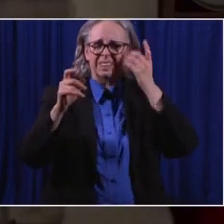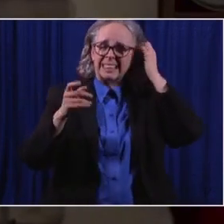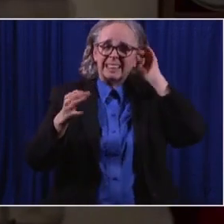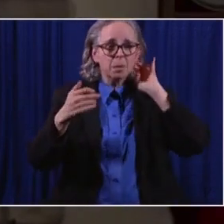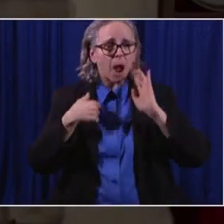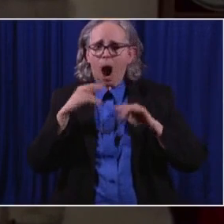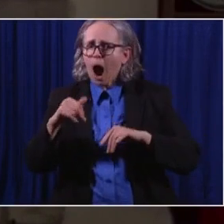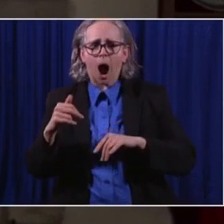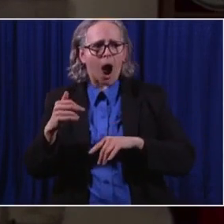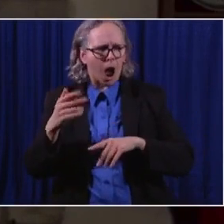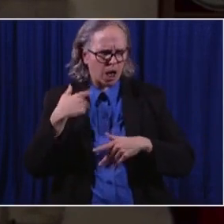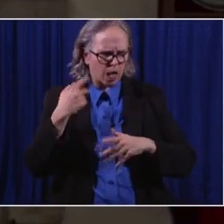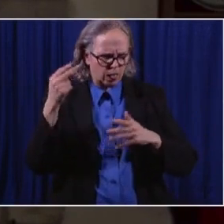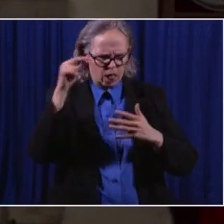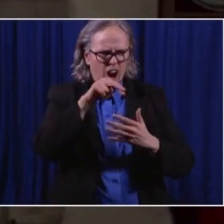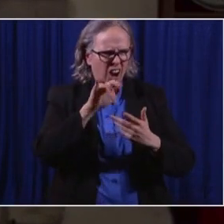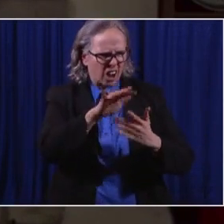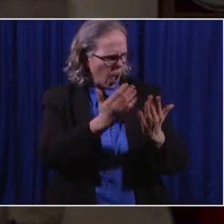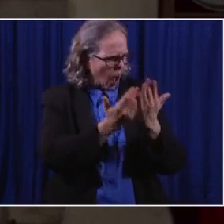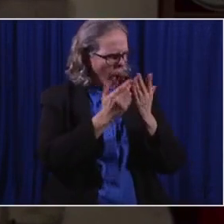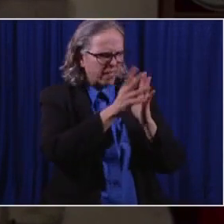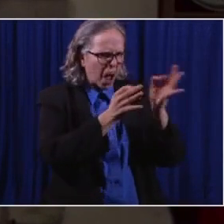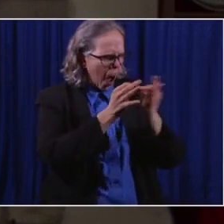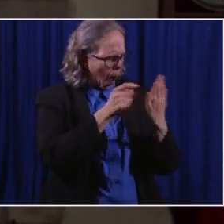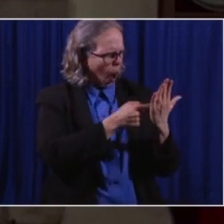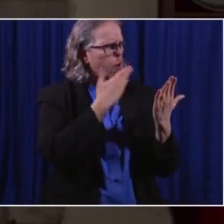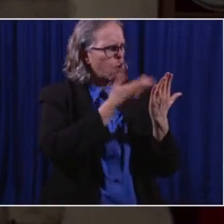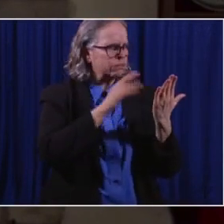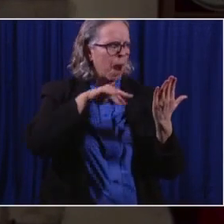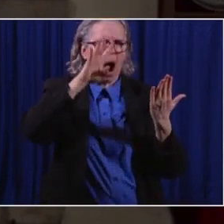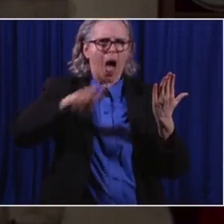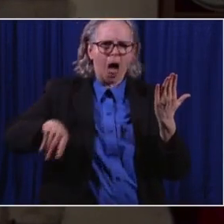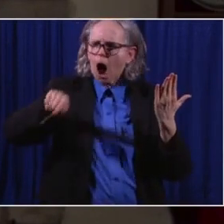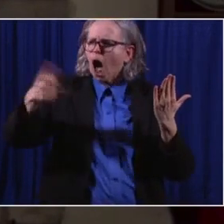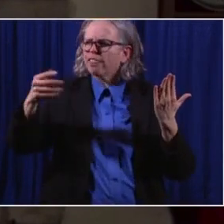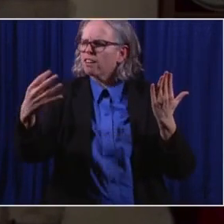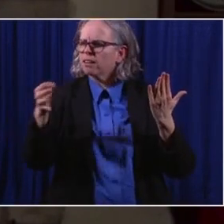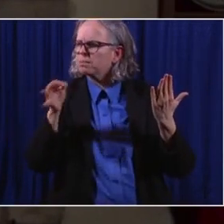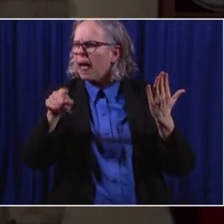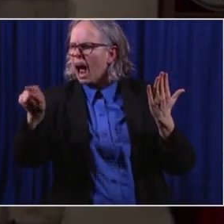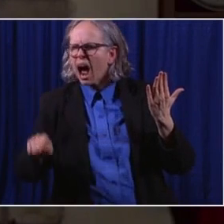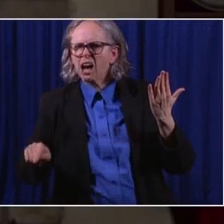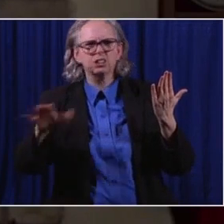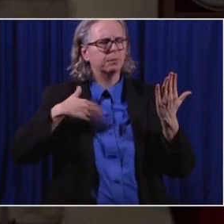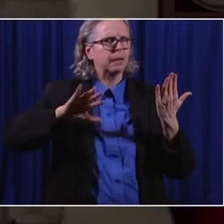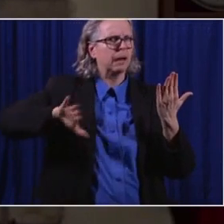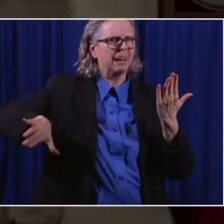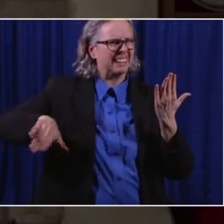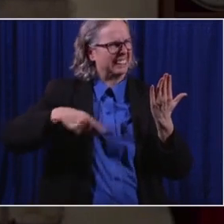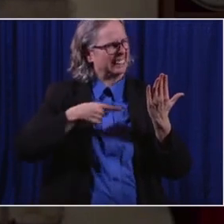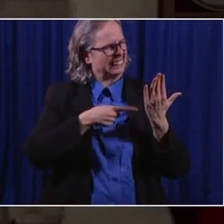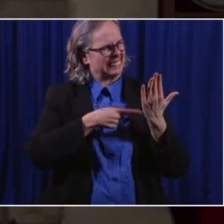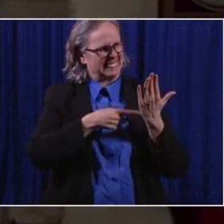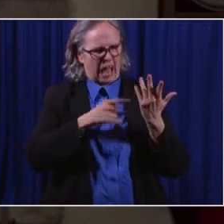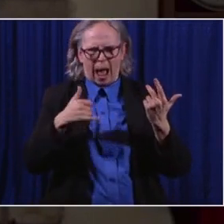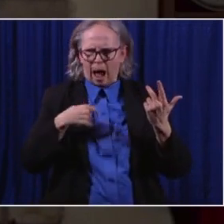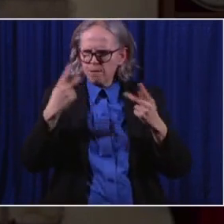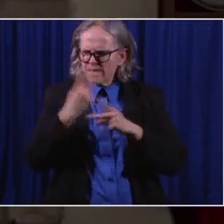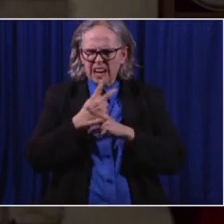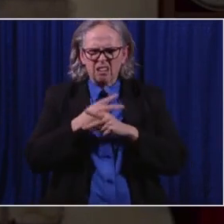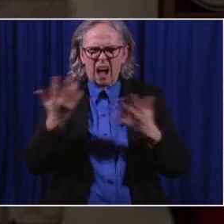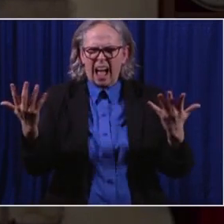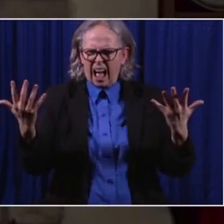boy, that's right. He does have a good case, or she does have a good case. But at this point, we're dealing with something that we're not used